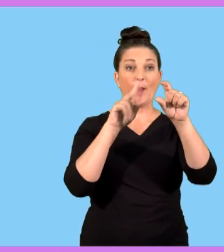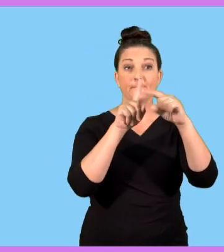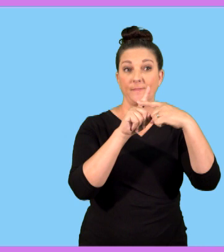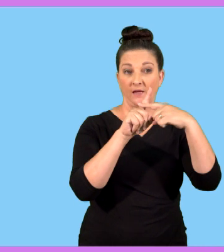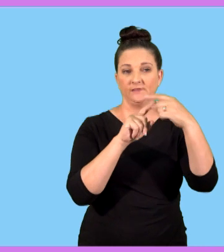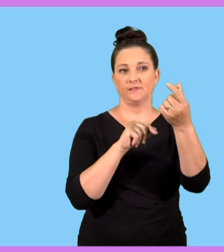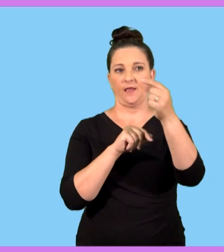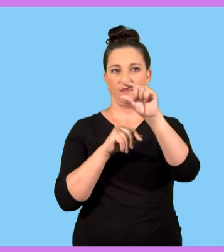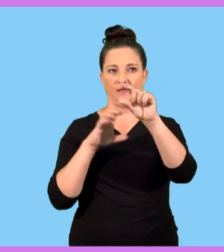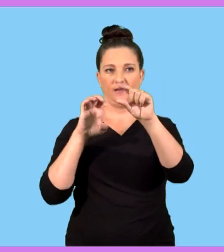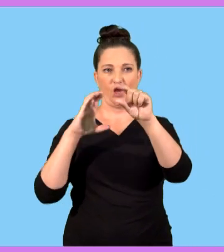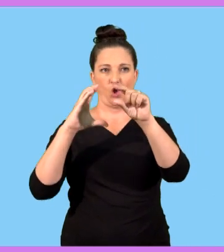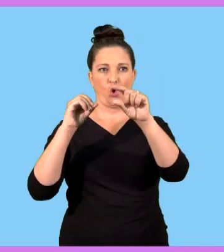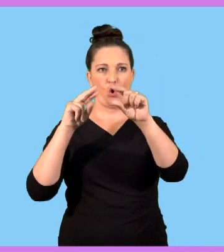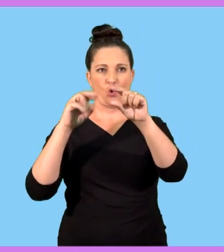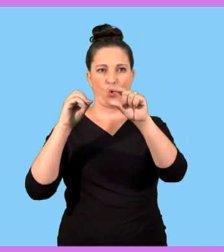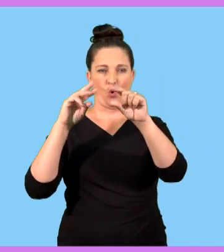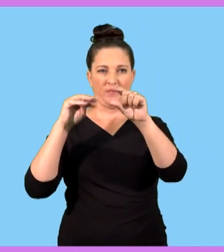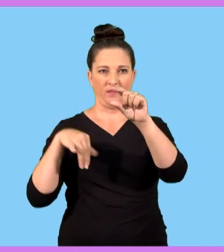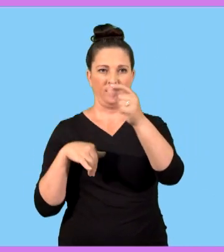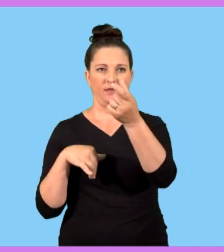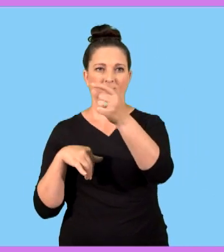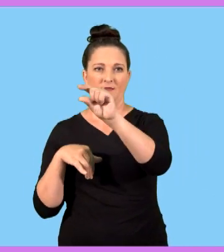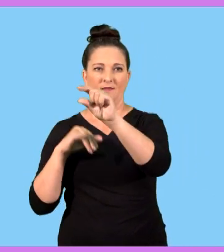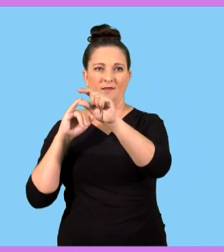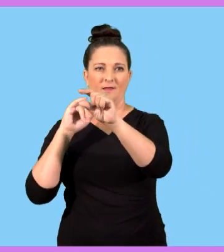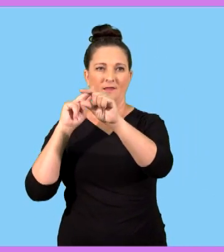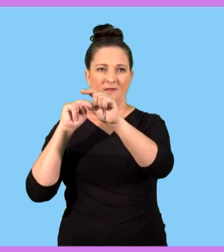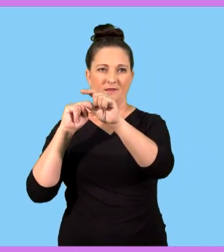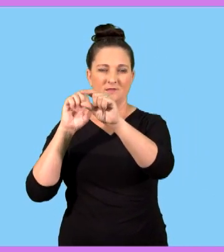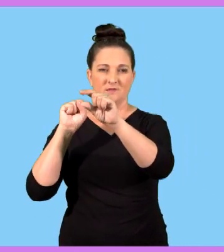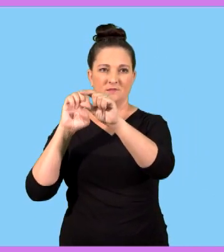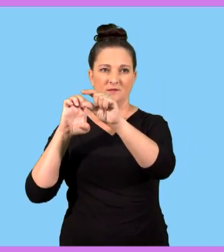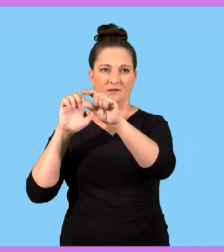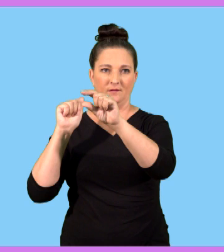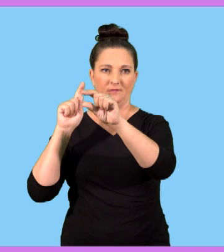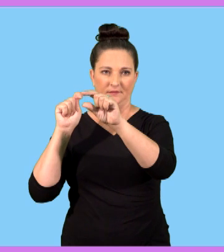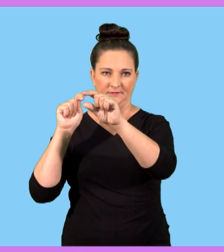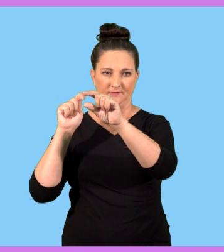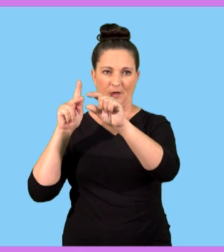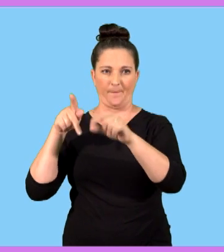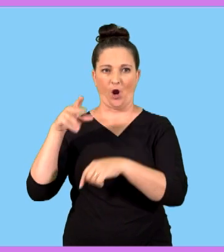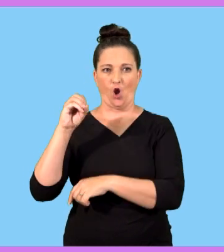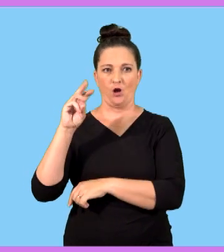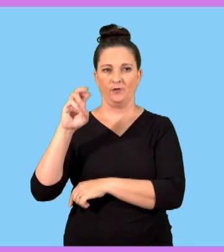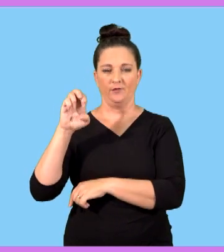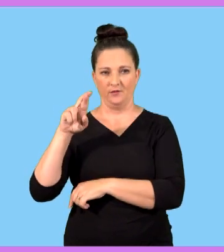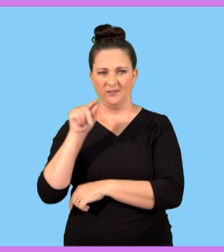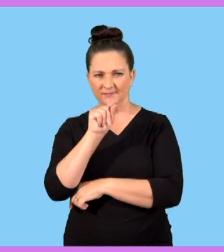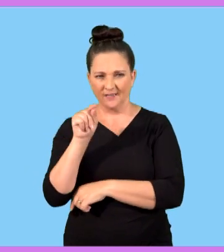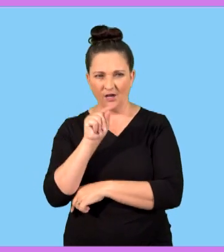economy, which is here at the back. Then we have in-seat power, as you can see indicated here by the